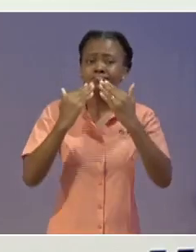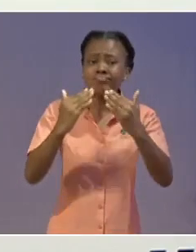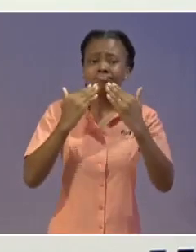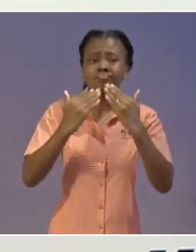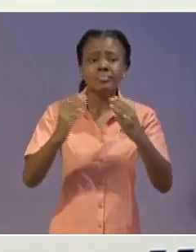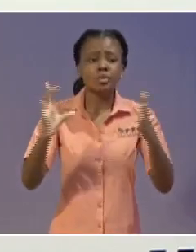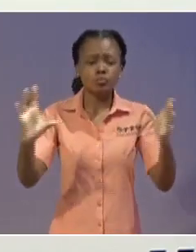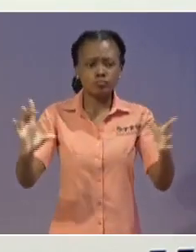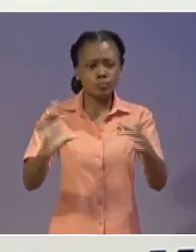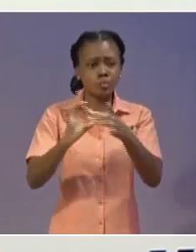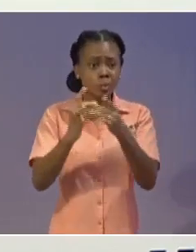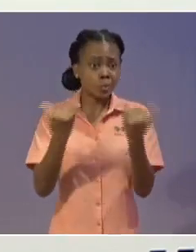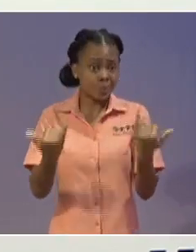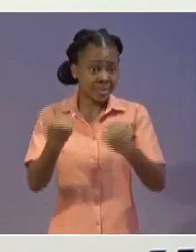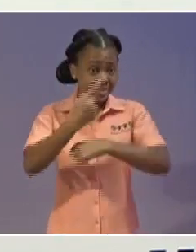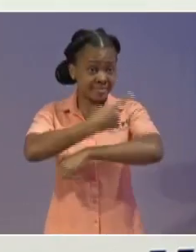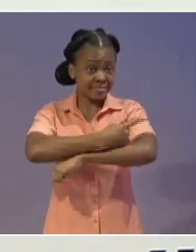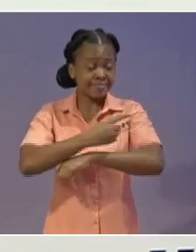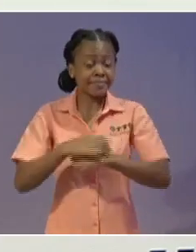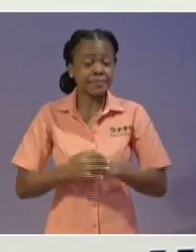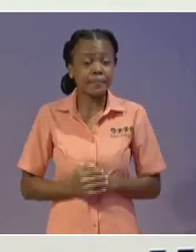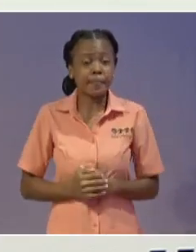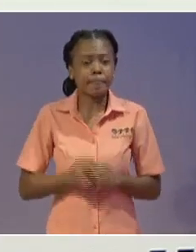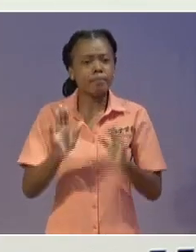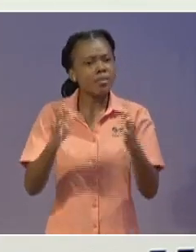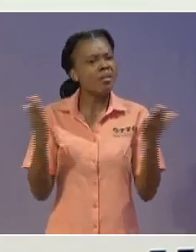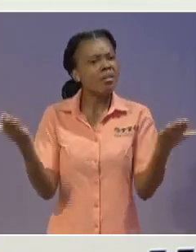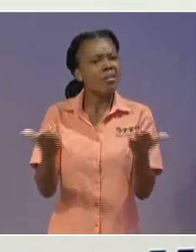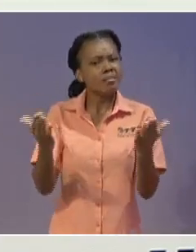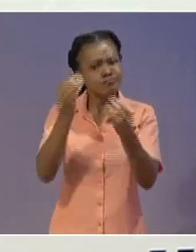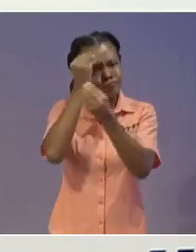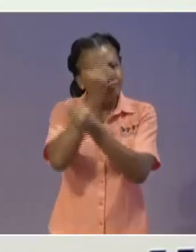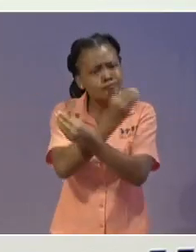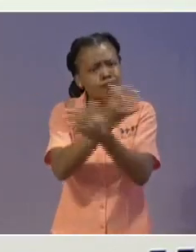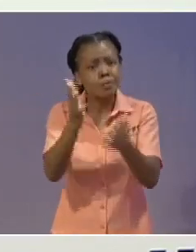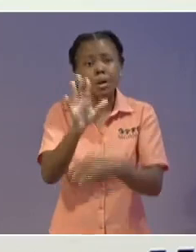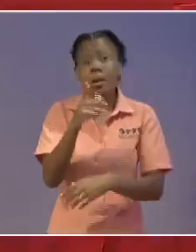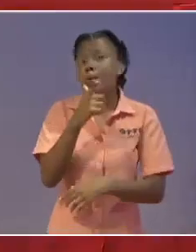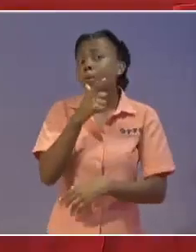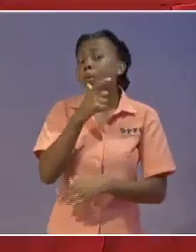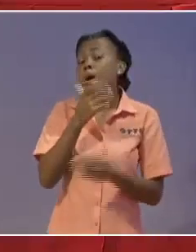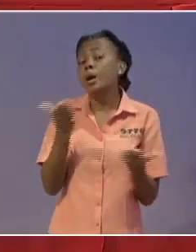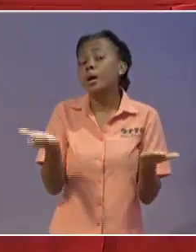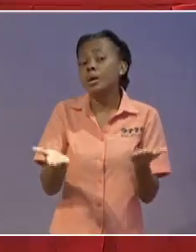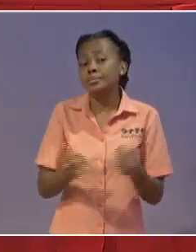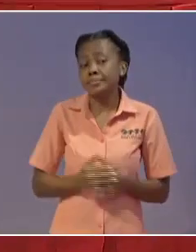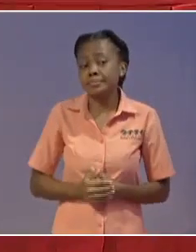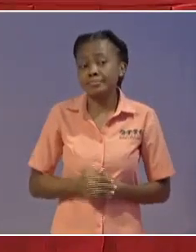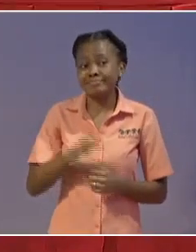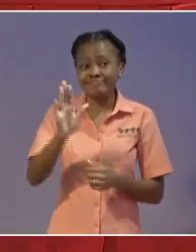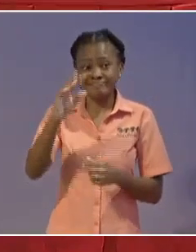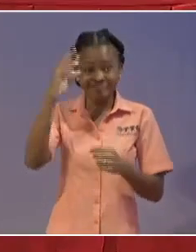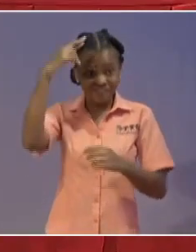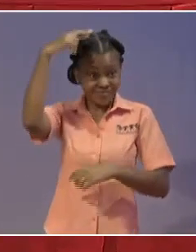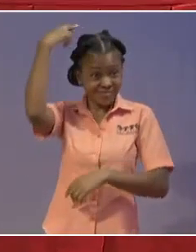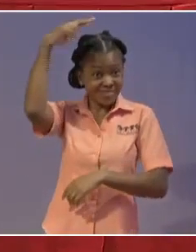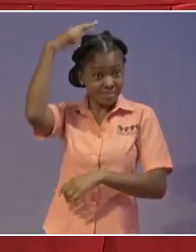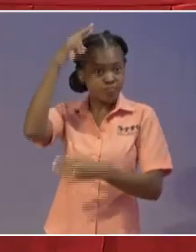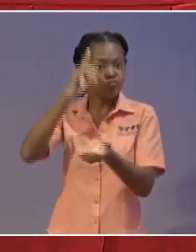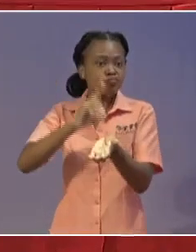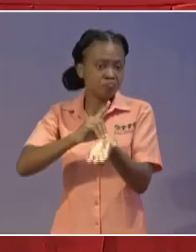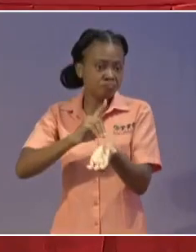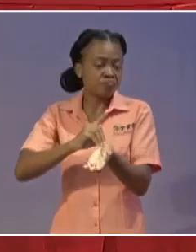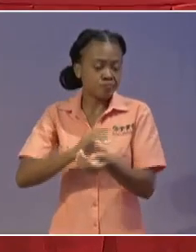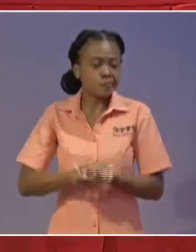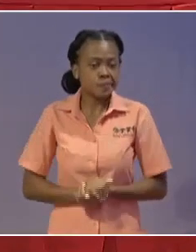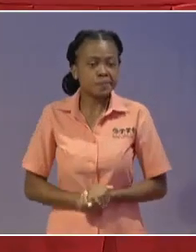today. Here to provide you with the latest update, we have Dr. Roshan Parasram, Chief Medical Officer, Ministry of Health,